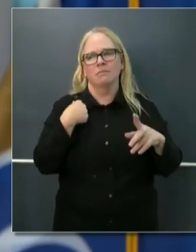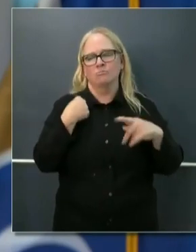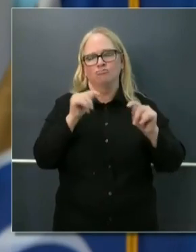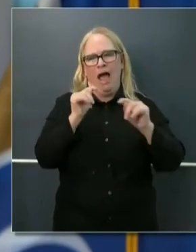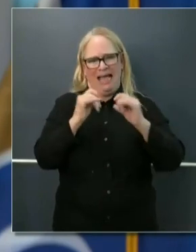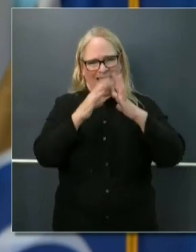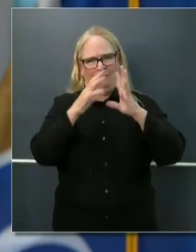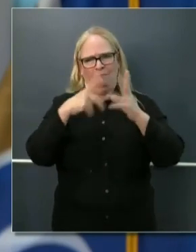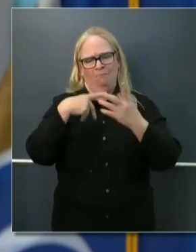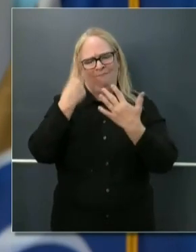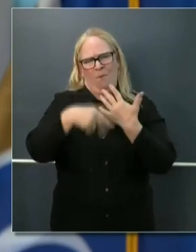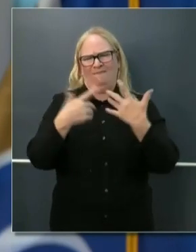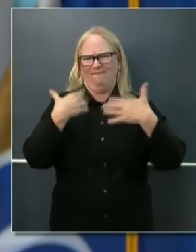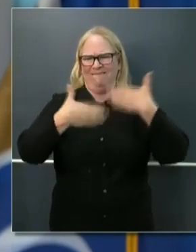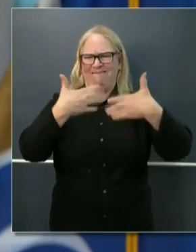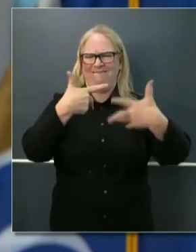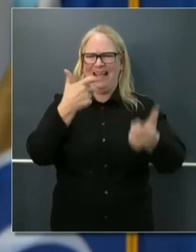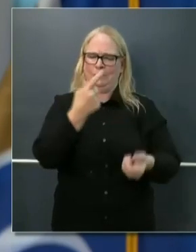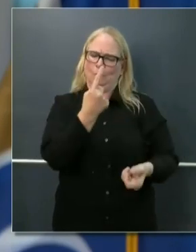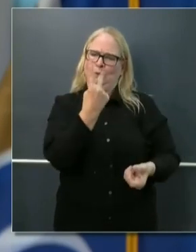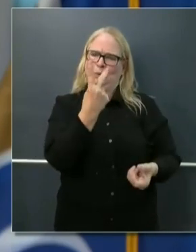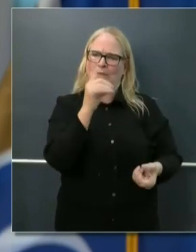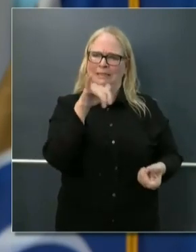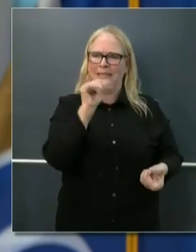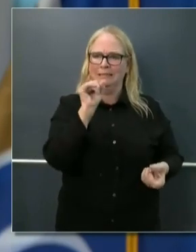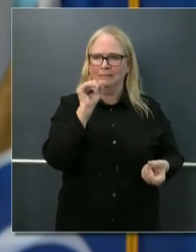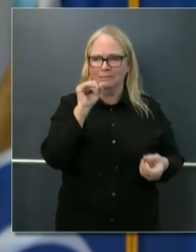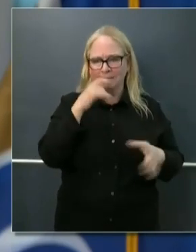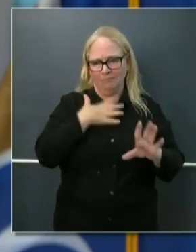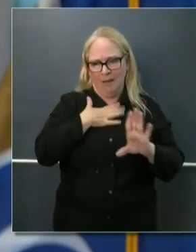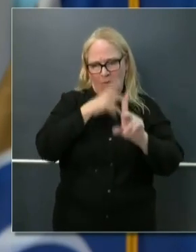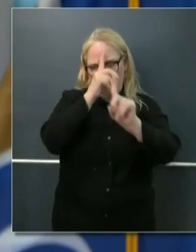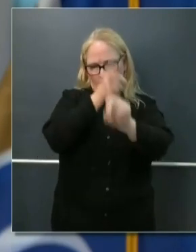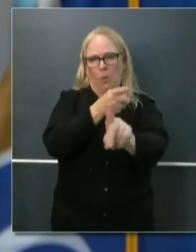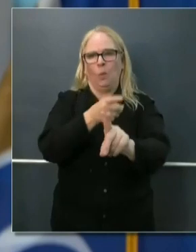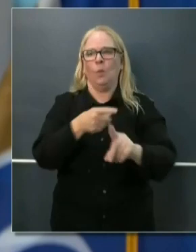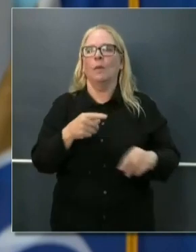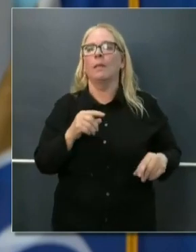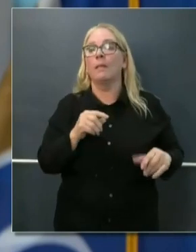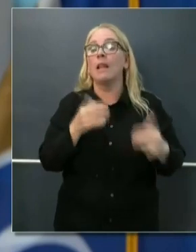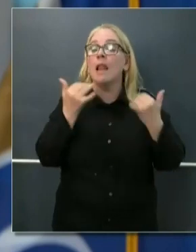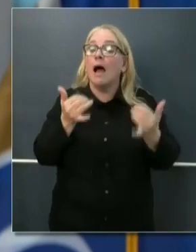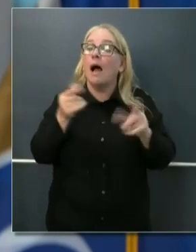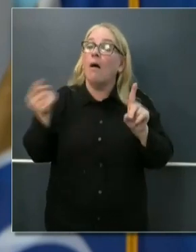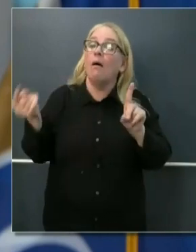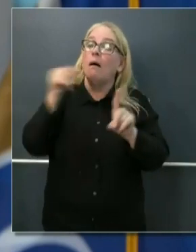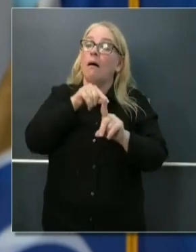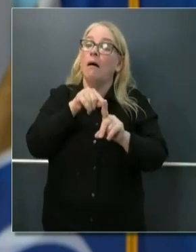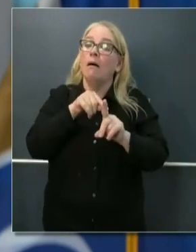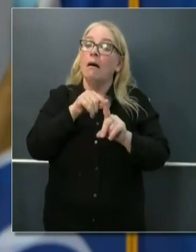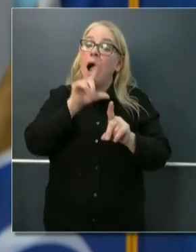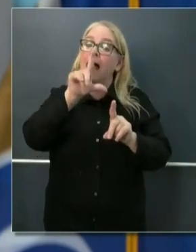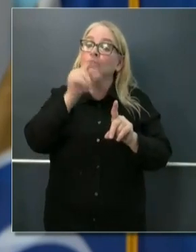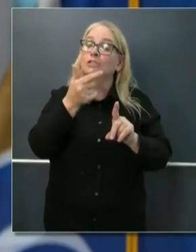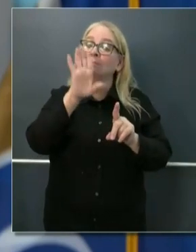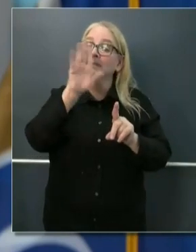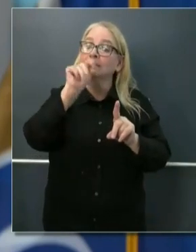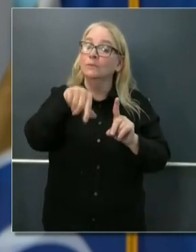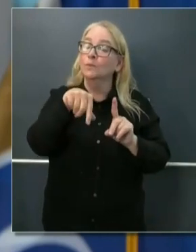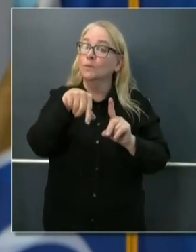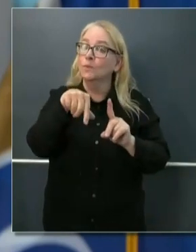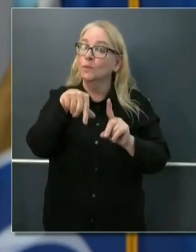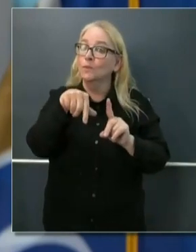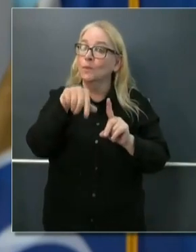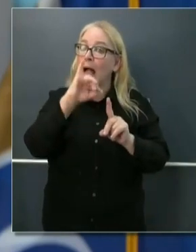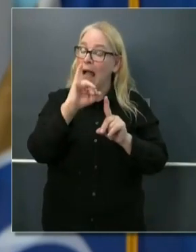turning this around quicker. As it relates to the LGBTQI issues and making sure that we're breaking down data, that's